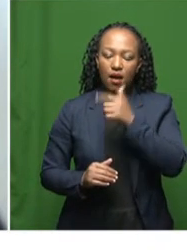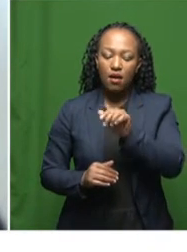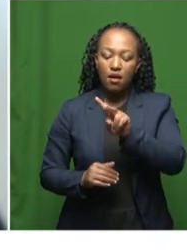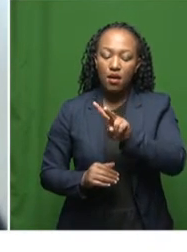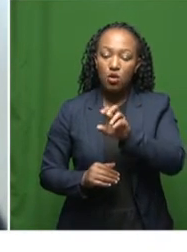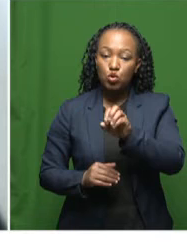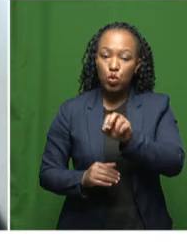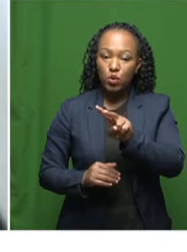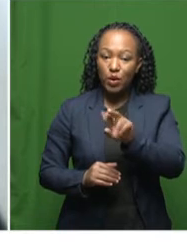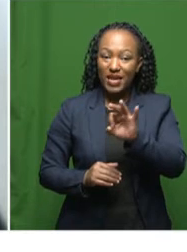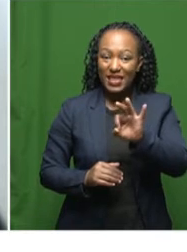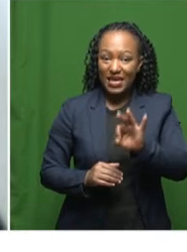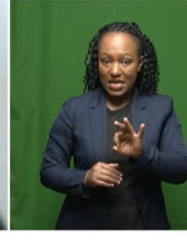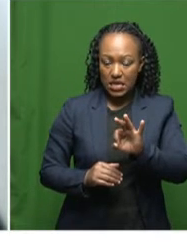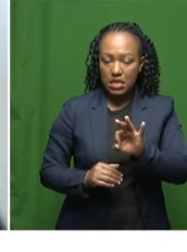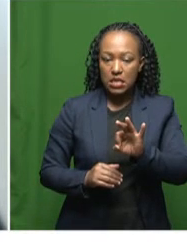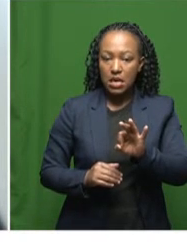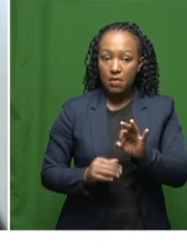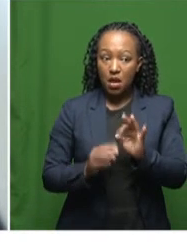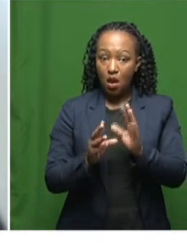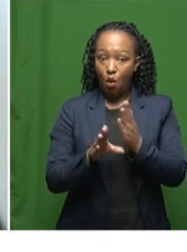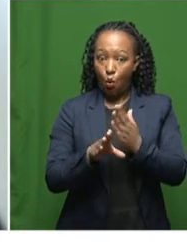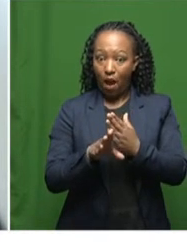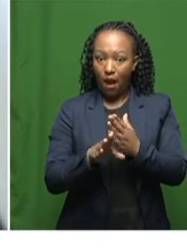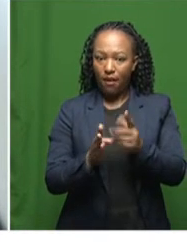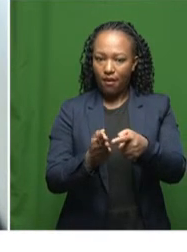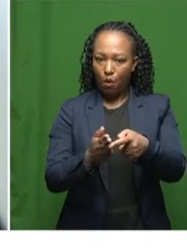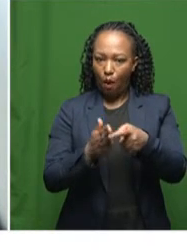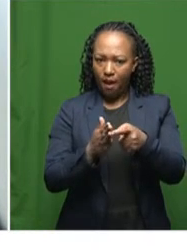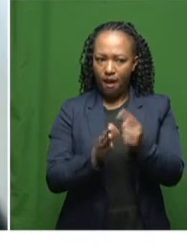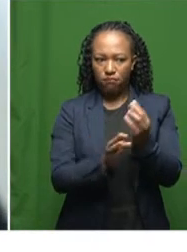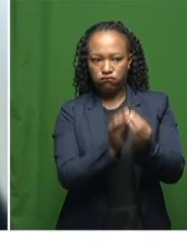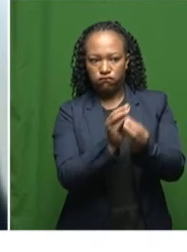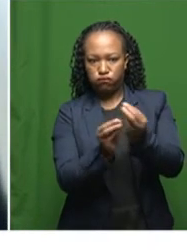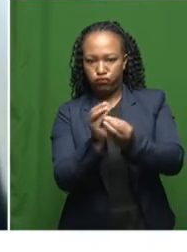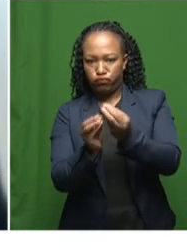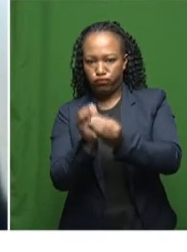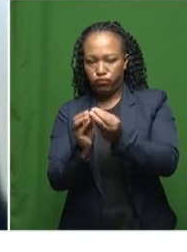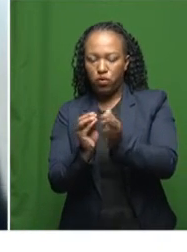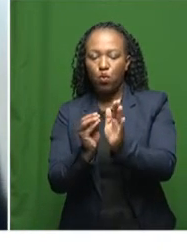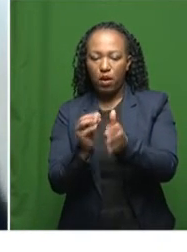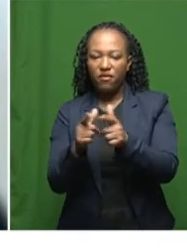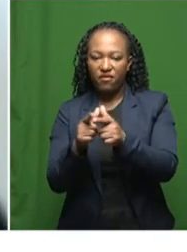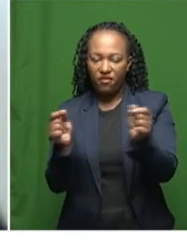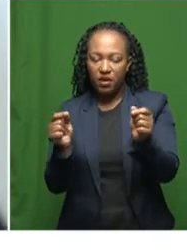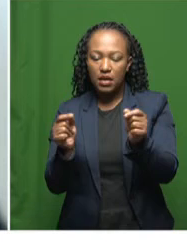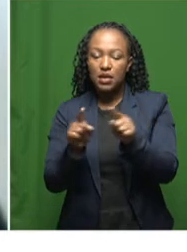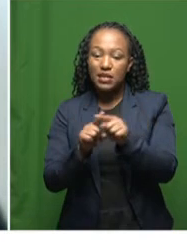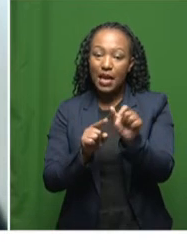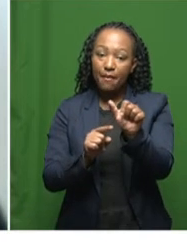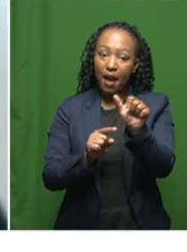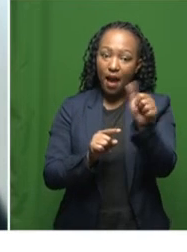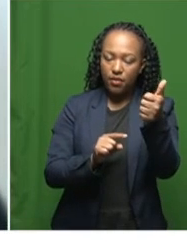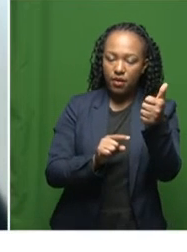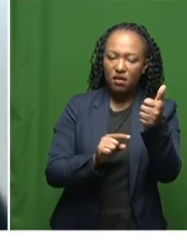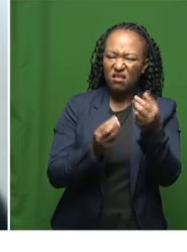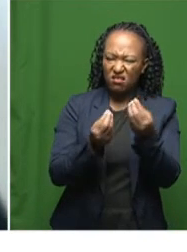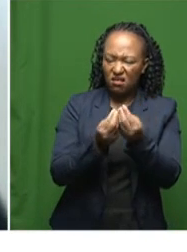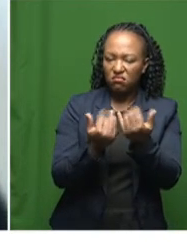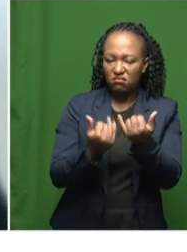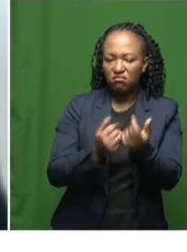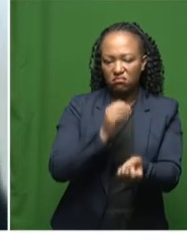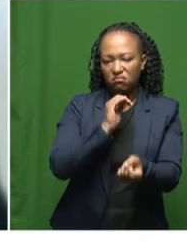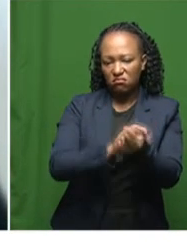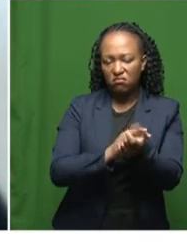the work that is required for the hospital. But there are other developments that we